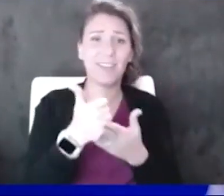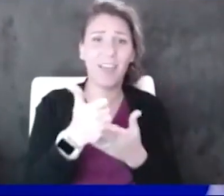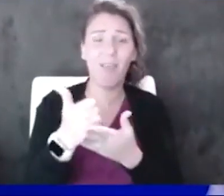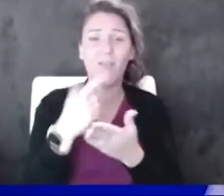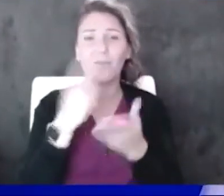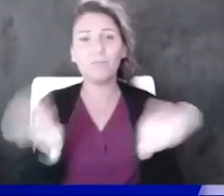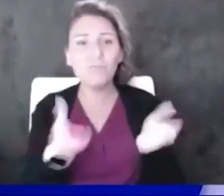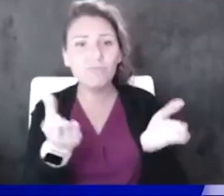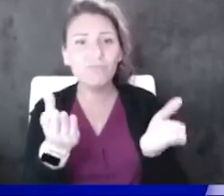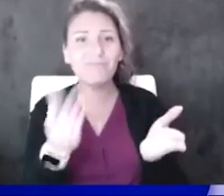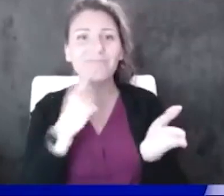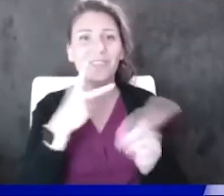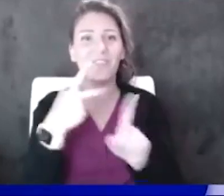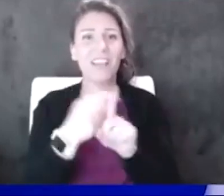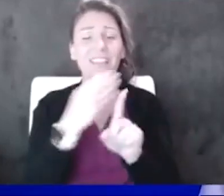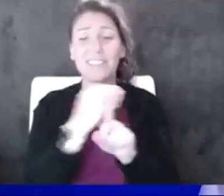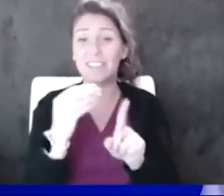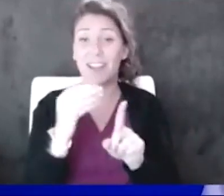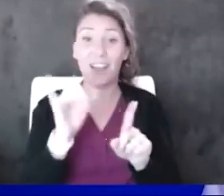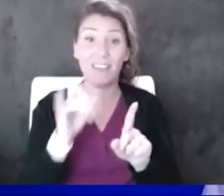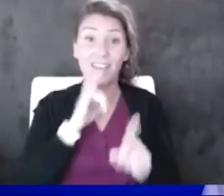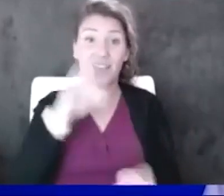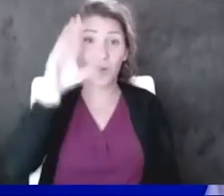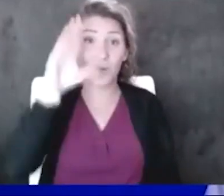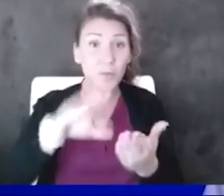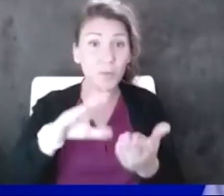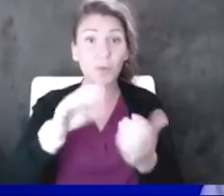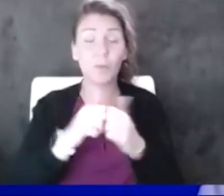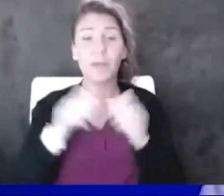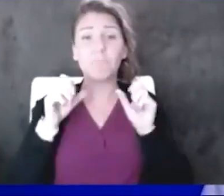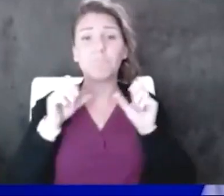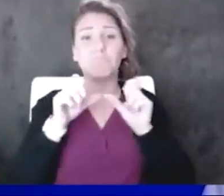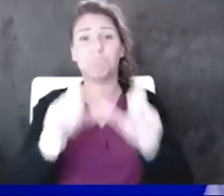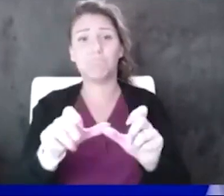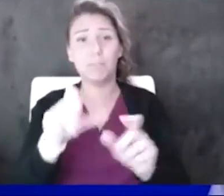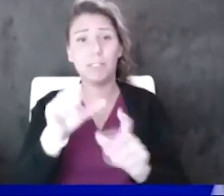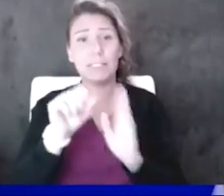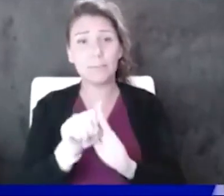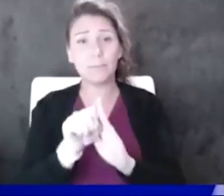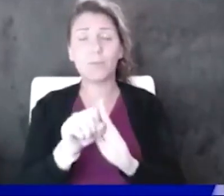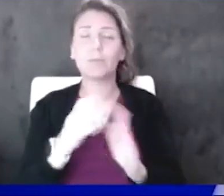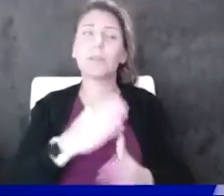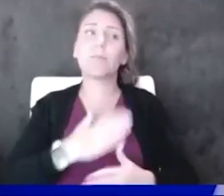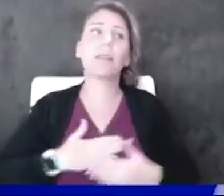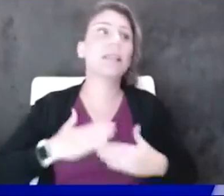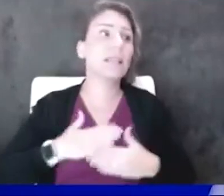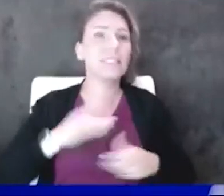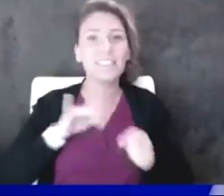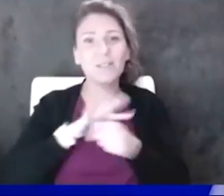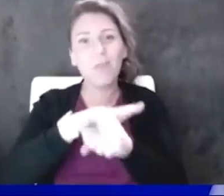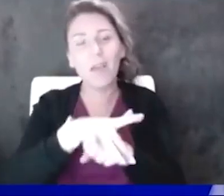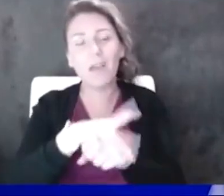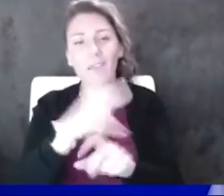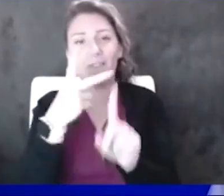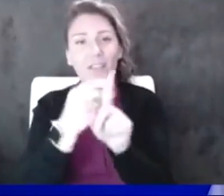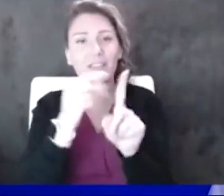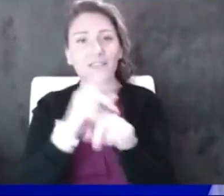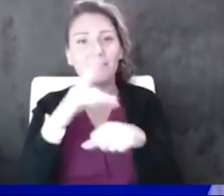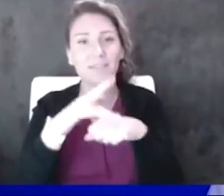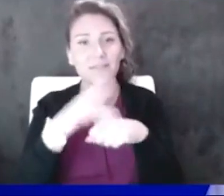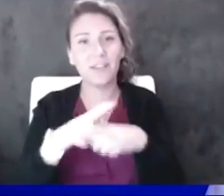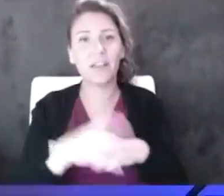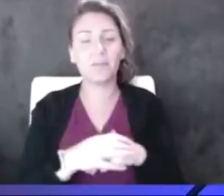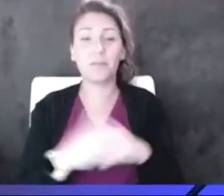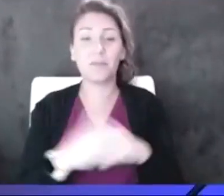vaccination, and that is the reduction in long haul symptoms. So please, we have plenty of vaccines available. Come out and get them.